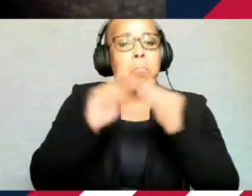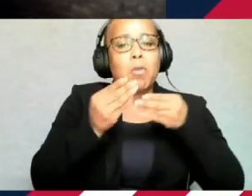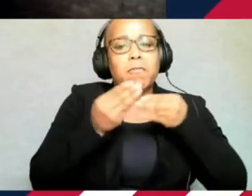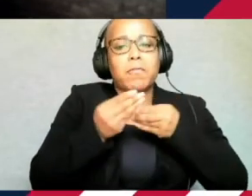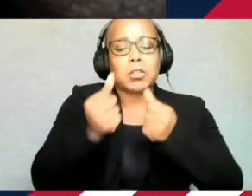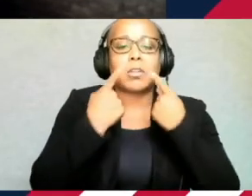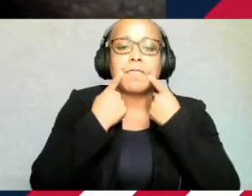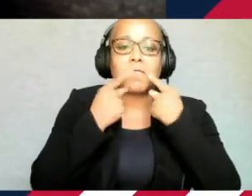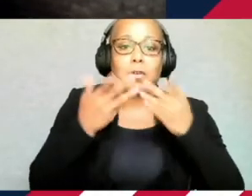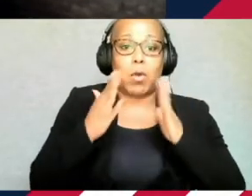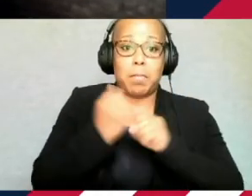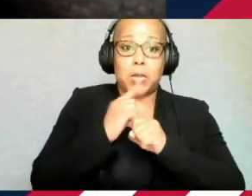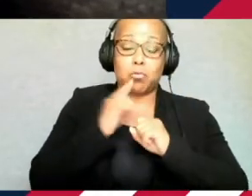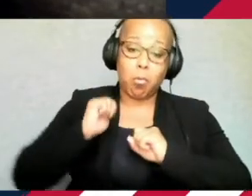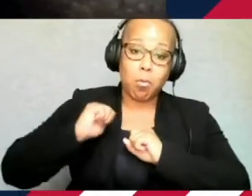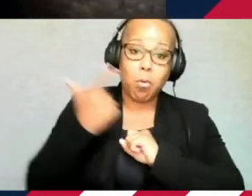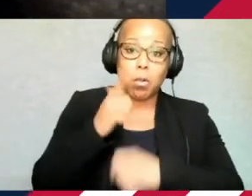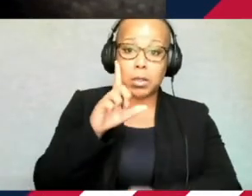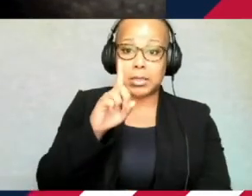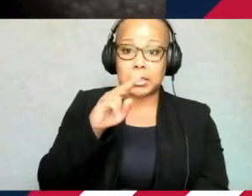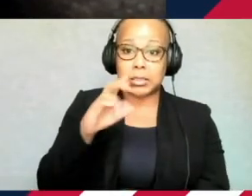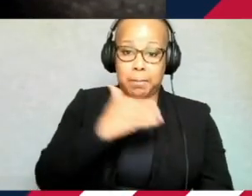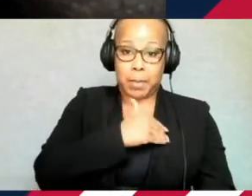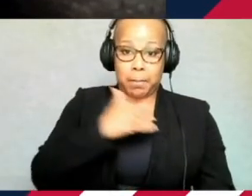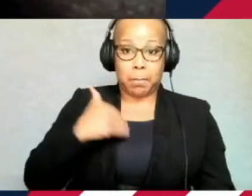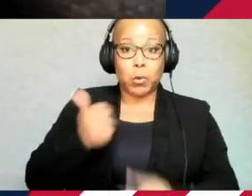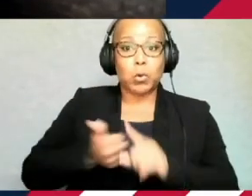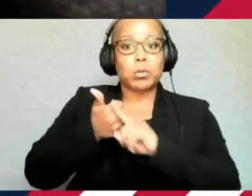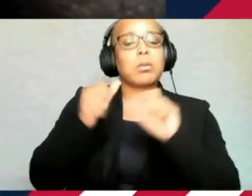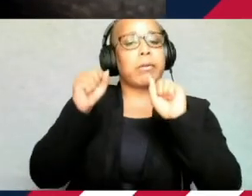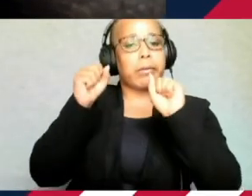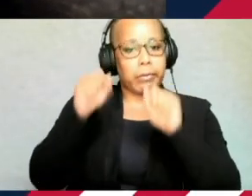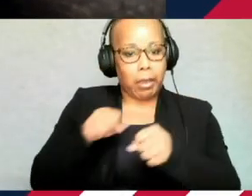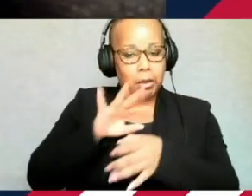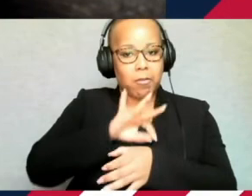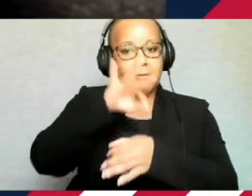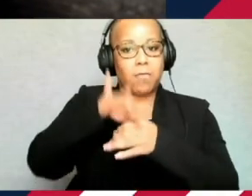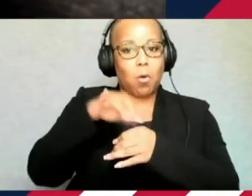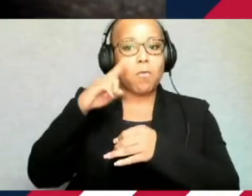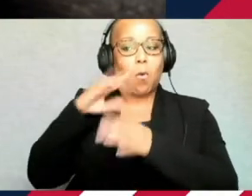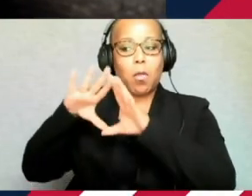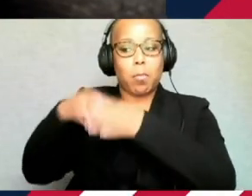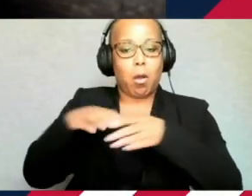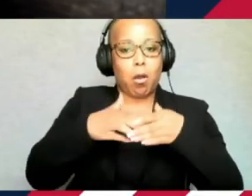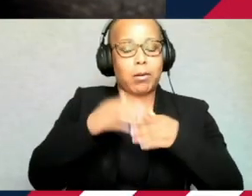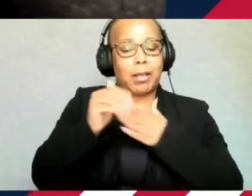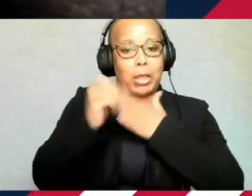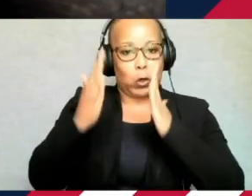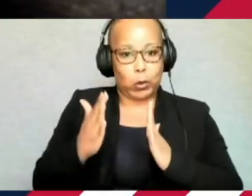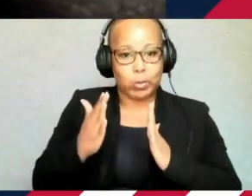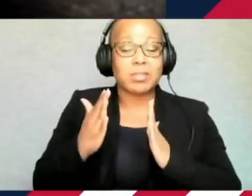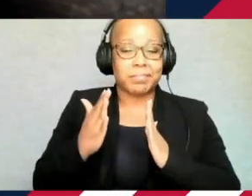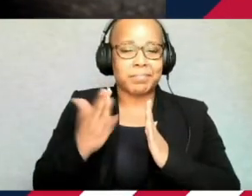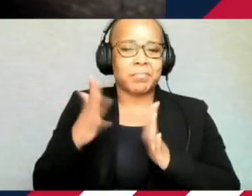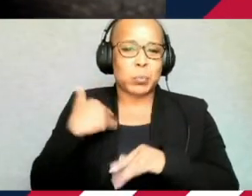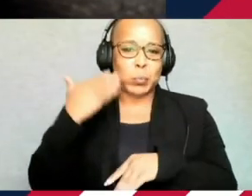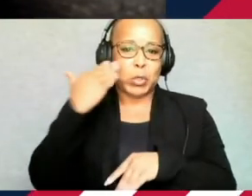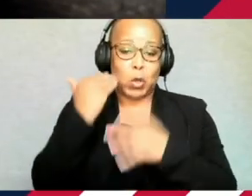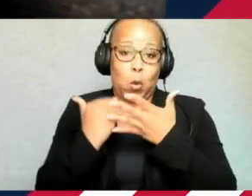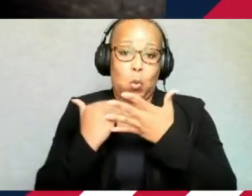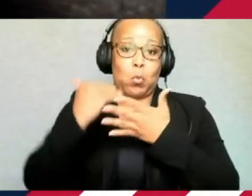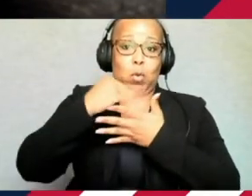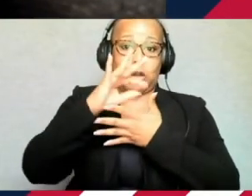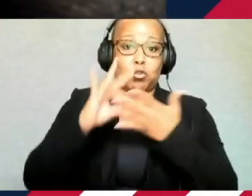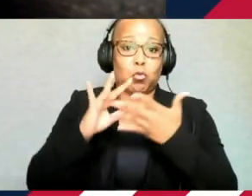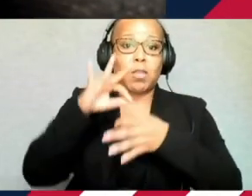way to make sure that all of the DNC members can cast a vote for the party leaders. As we all know, ranked choice voting is not a